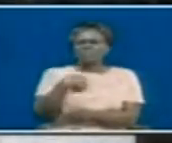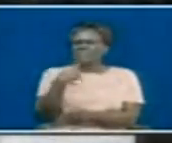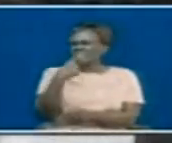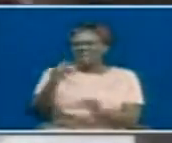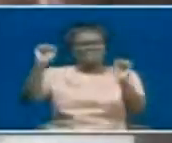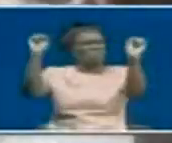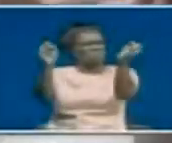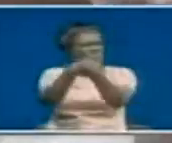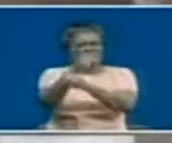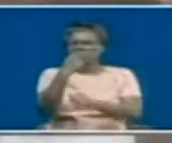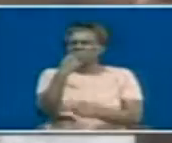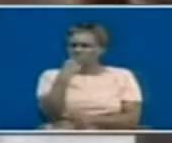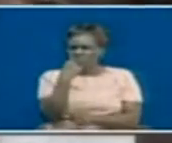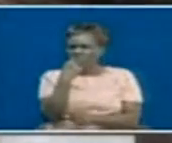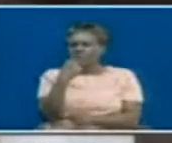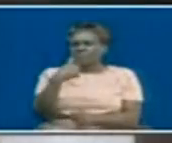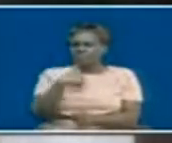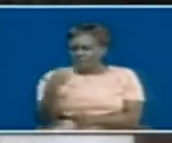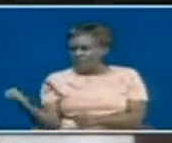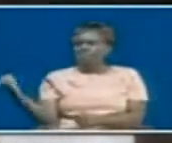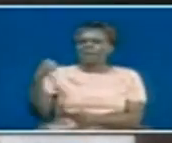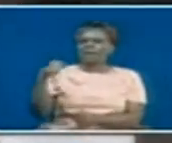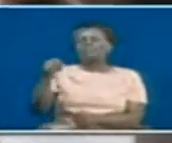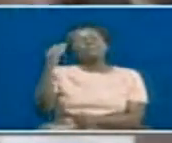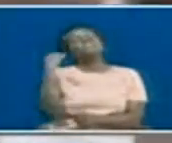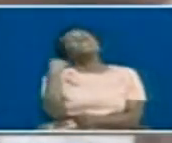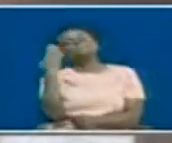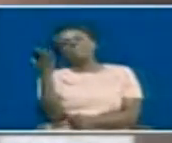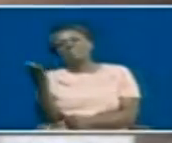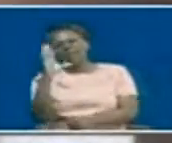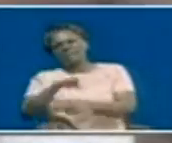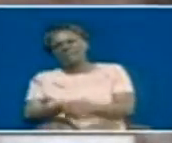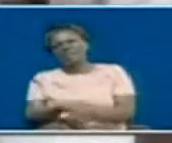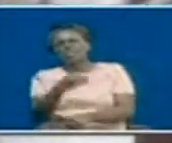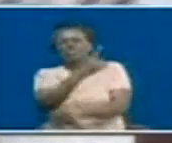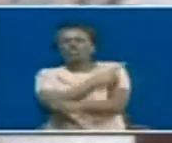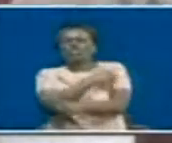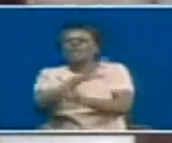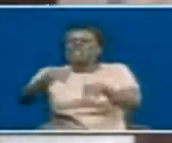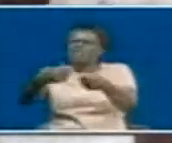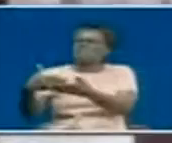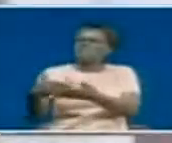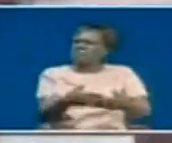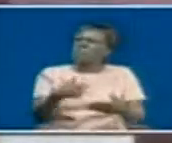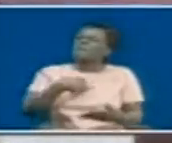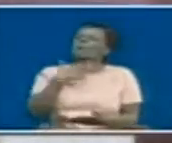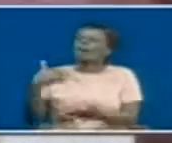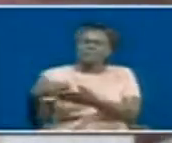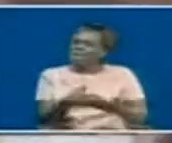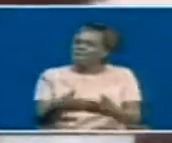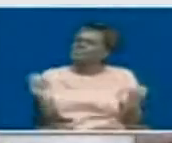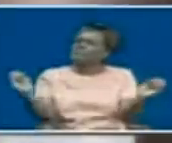usiwezi nyonyesha. Kuamka masaa zingine nikapata bado kako hapo. Kwanza daktari mliniletea kakatoto na nilisema